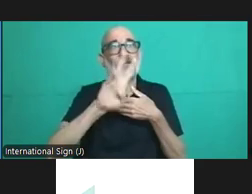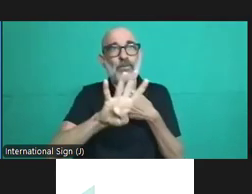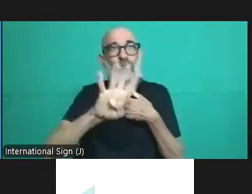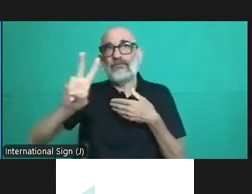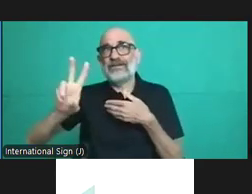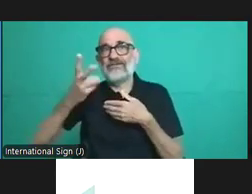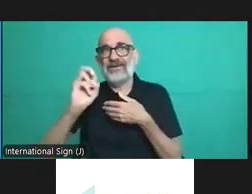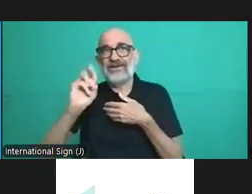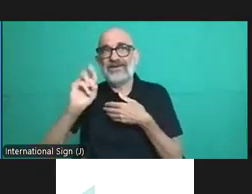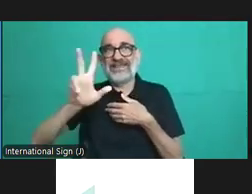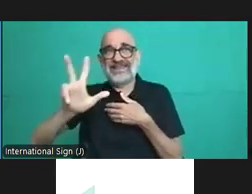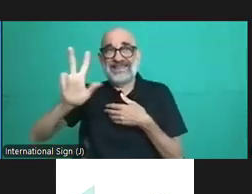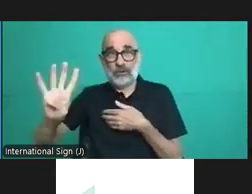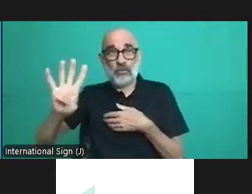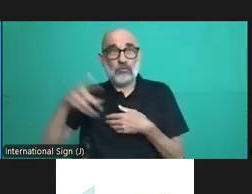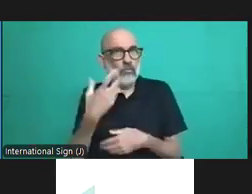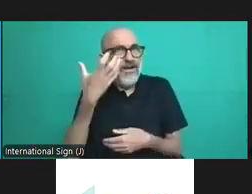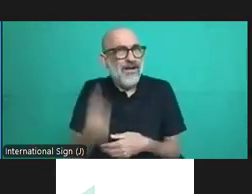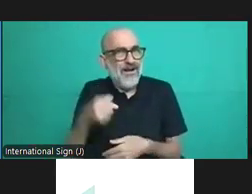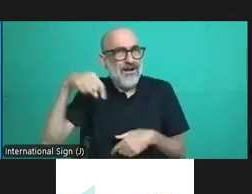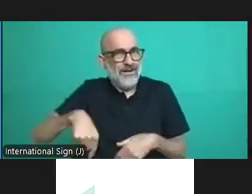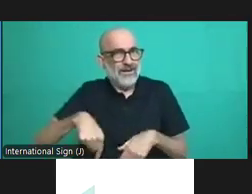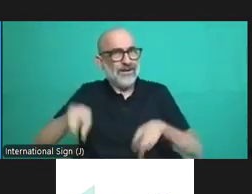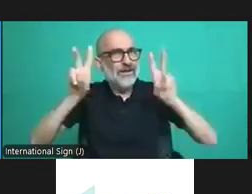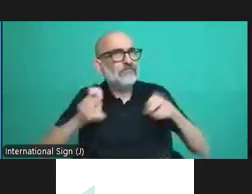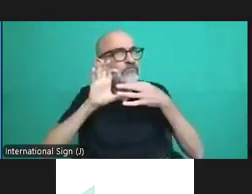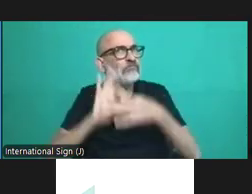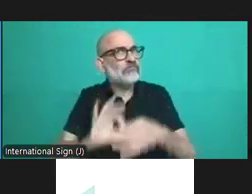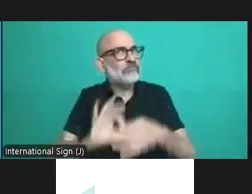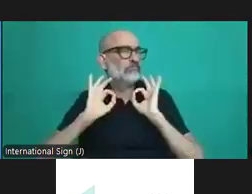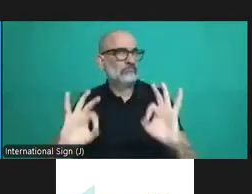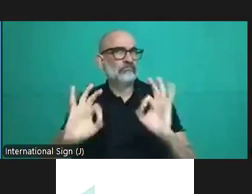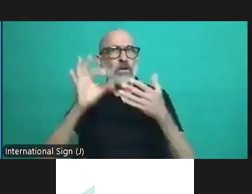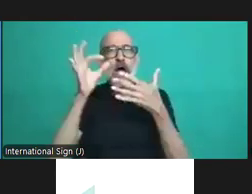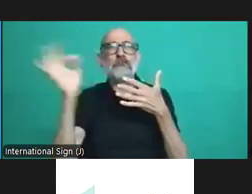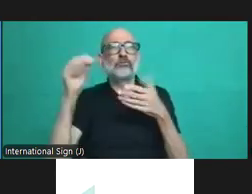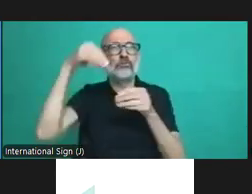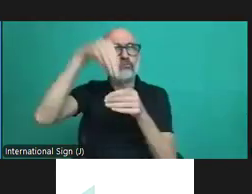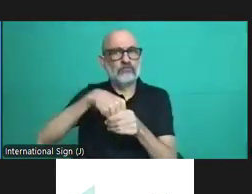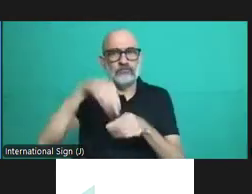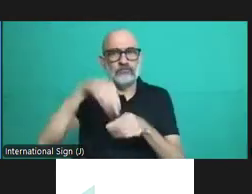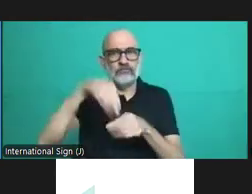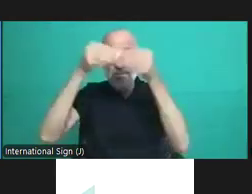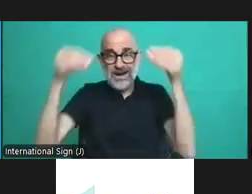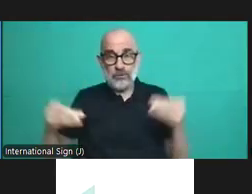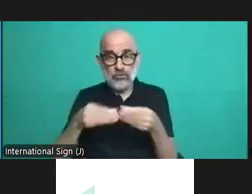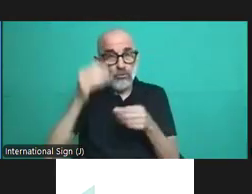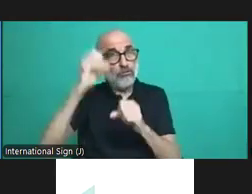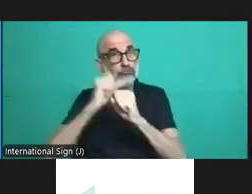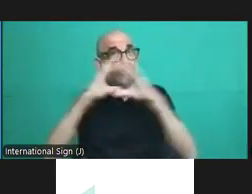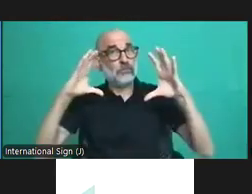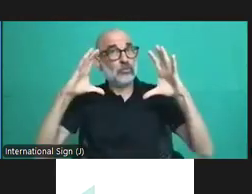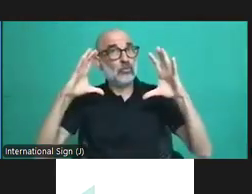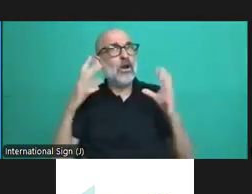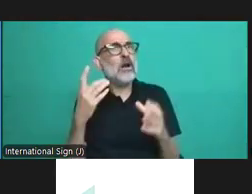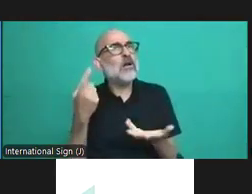outline within this conceptual framework of the Strategic Health Plan 3 outcomes that have to do with strengthening the stewardship of the Ministry